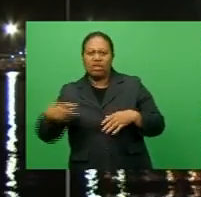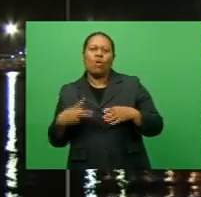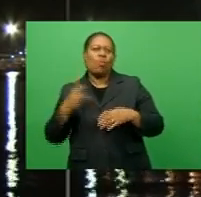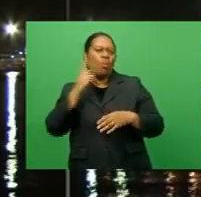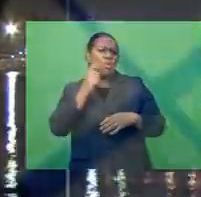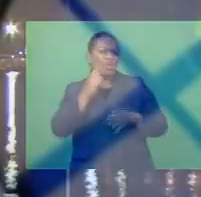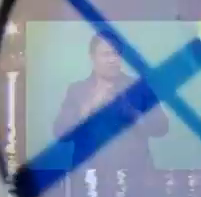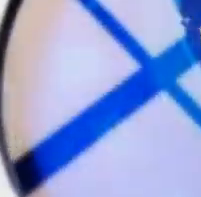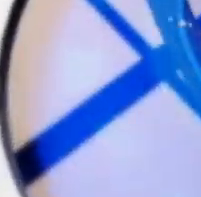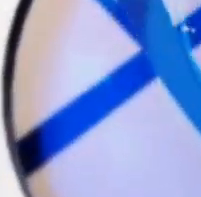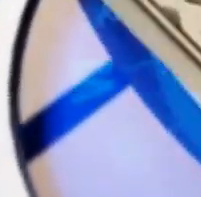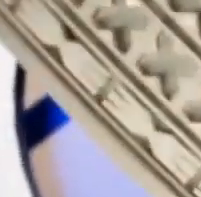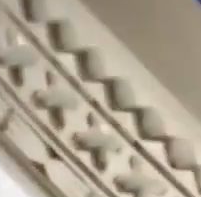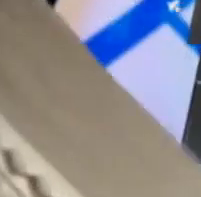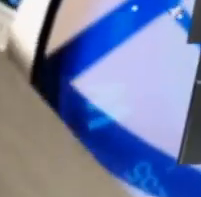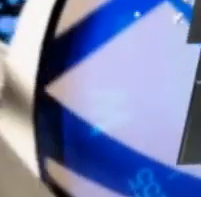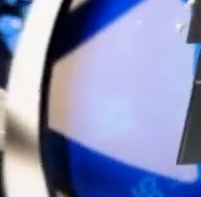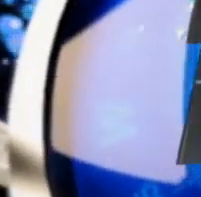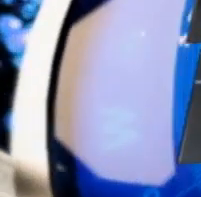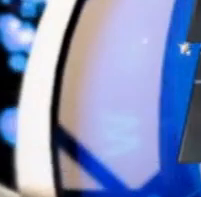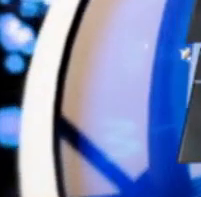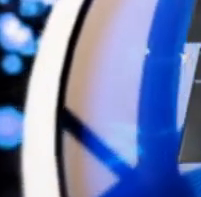country?